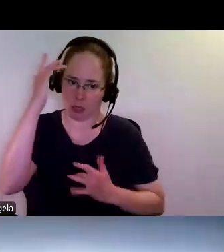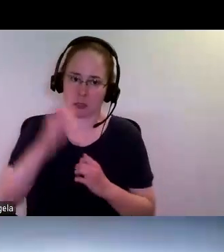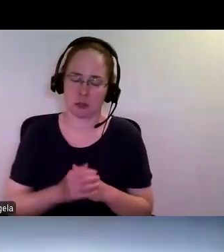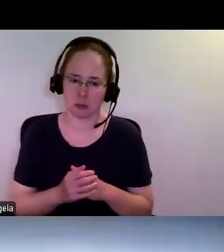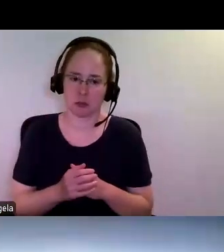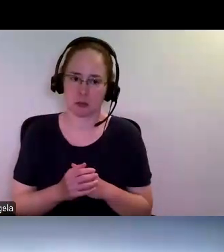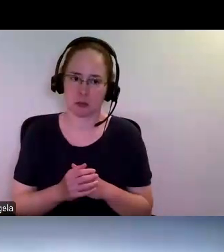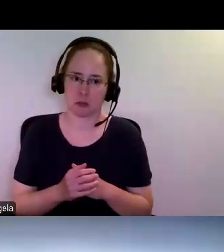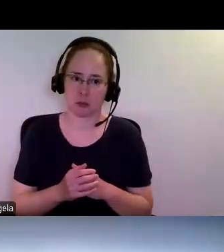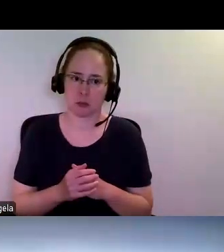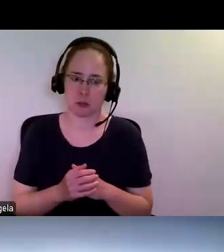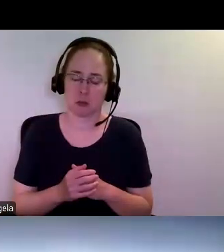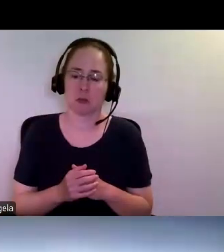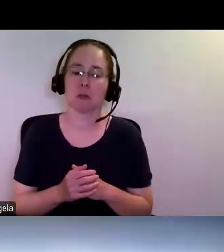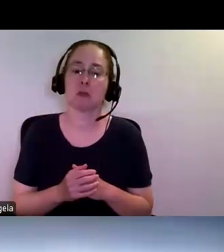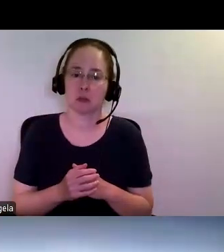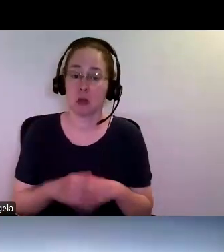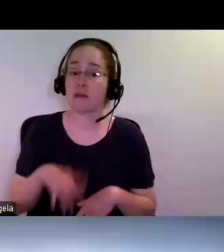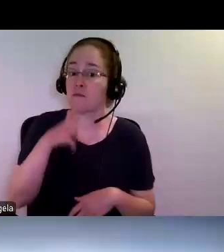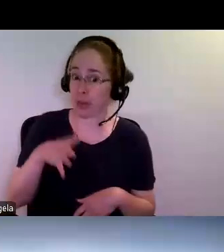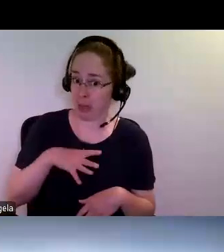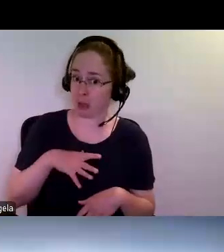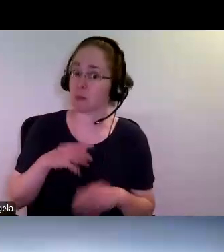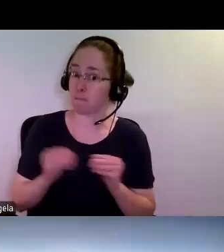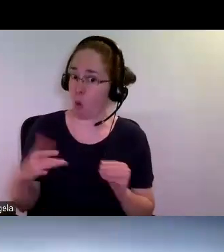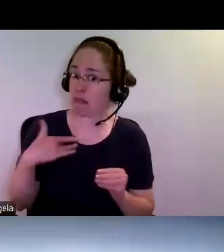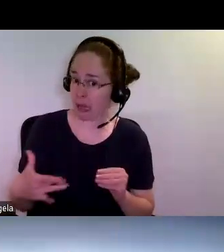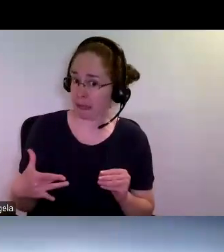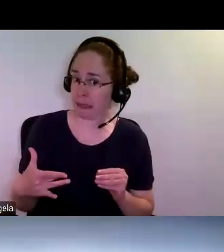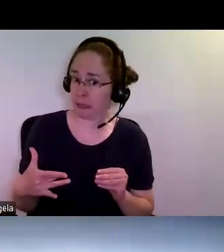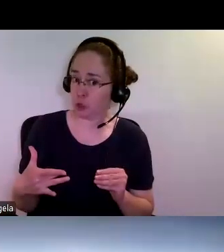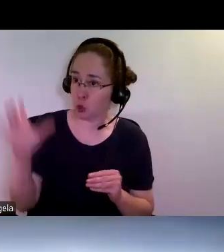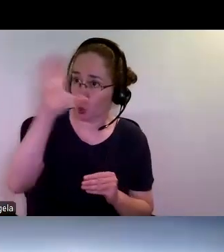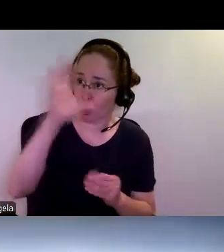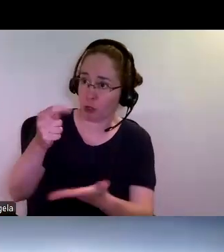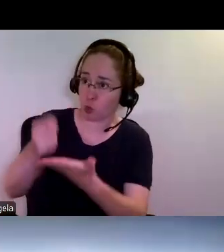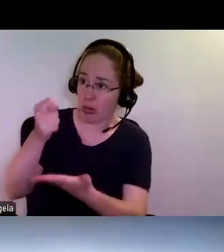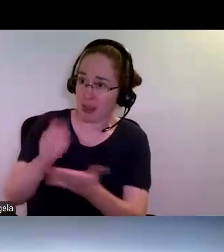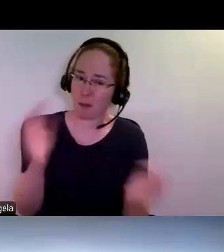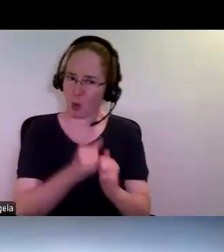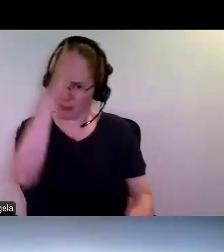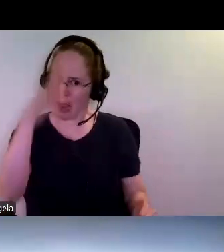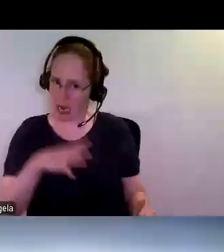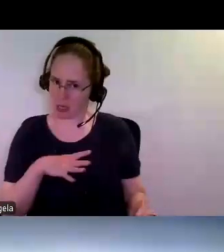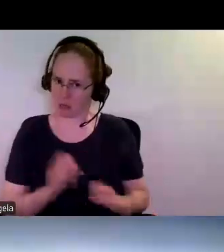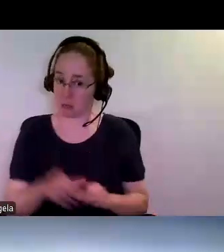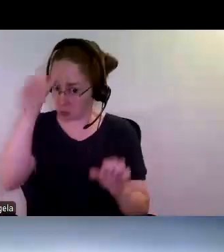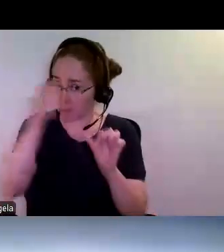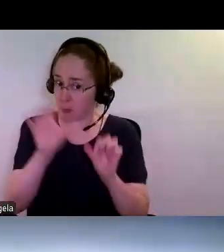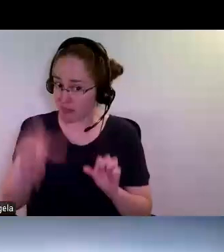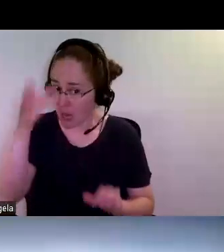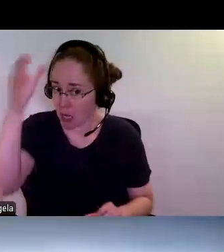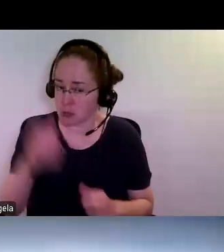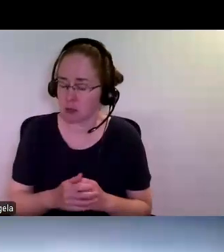And from this group, females were more likely to seek treatment than men. And keep that in mind, because